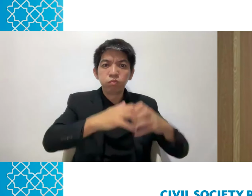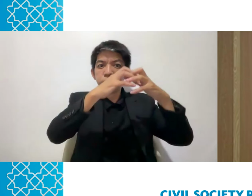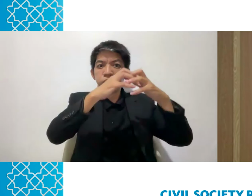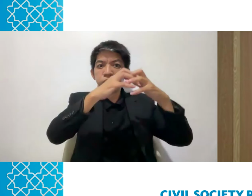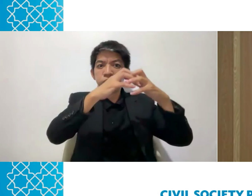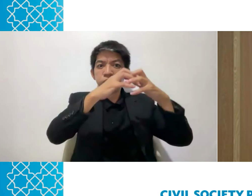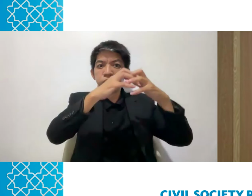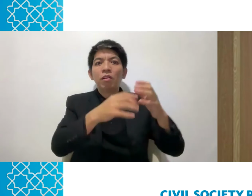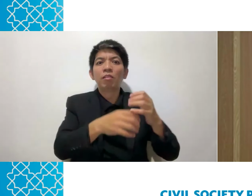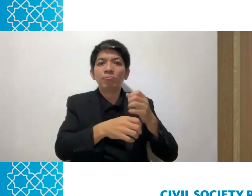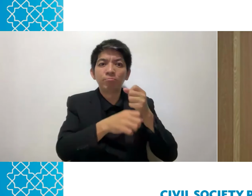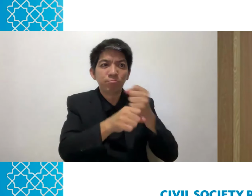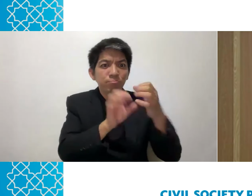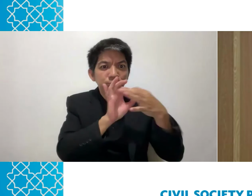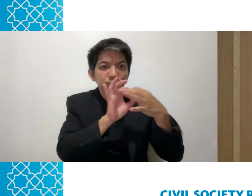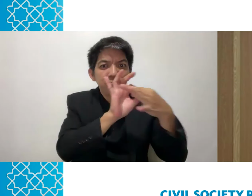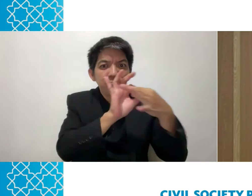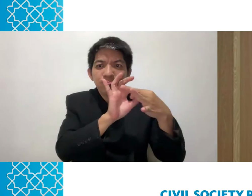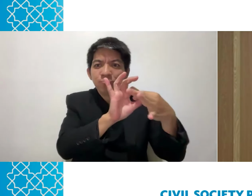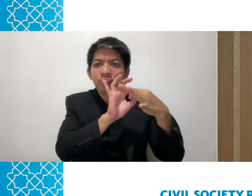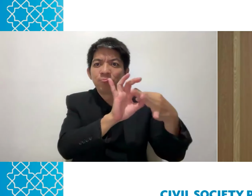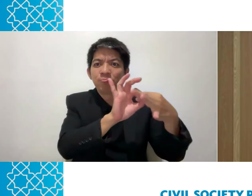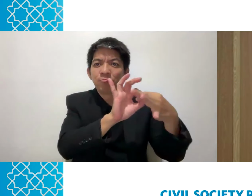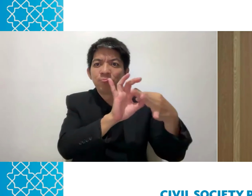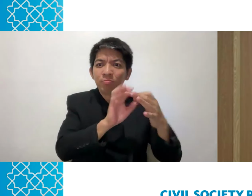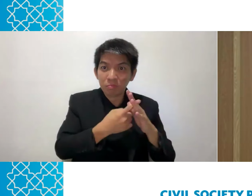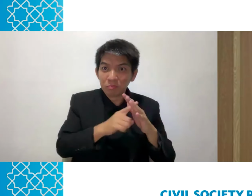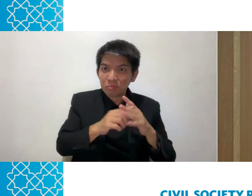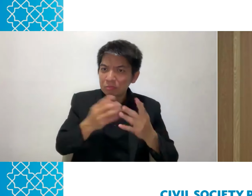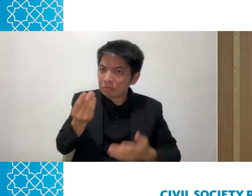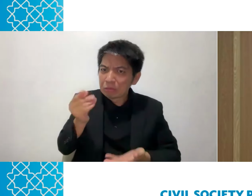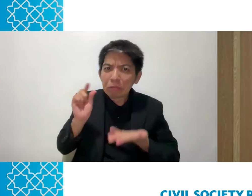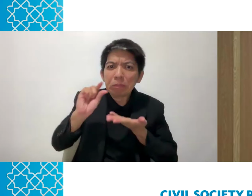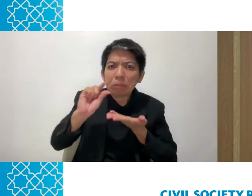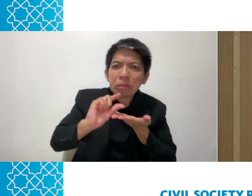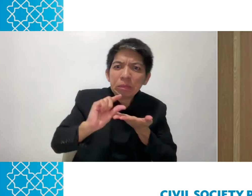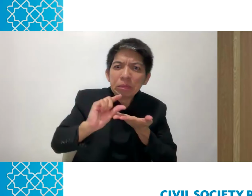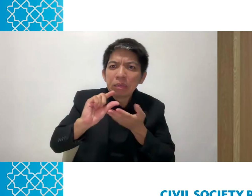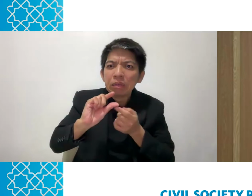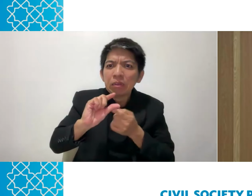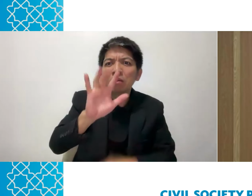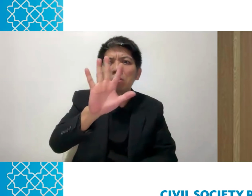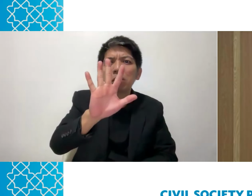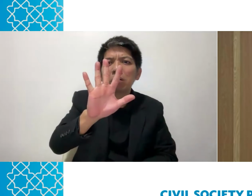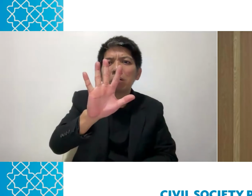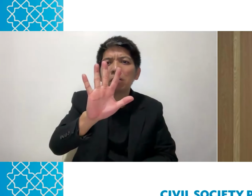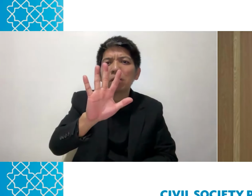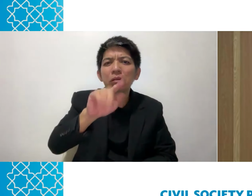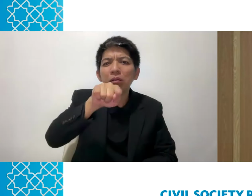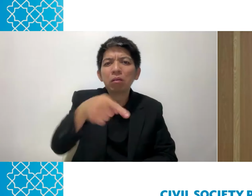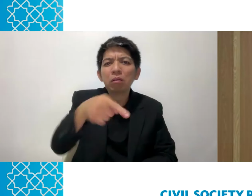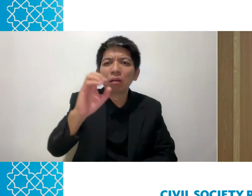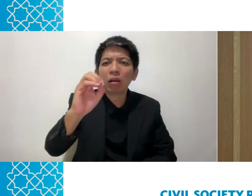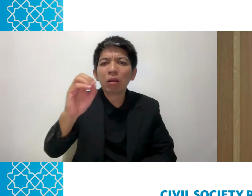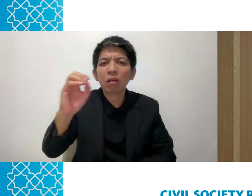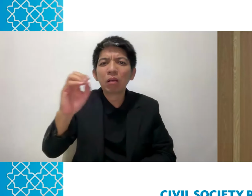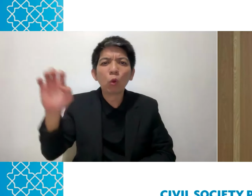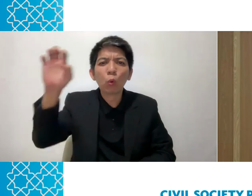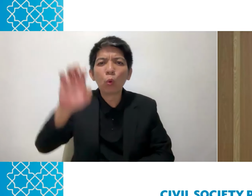low, small seed budget, essentially, of about 5,000 euros. The government has seen so much